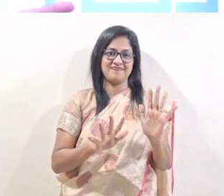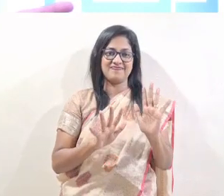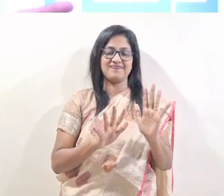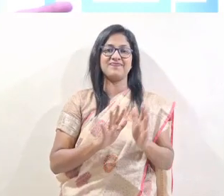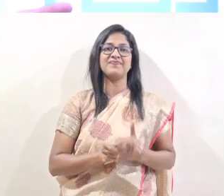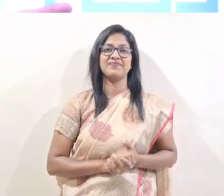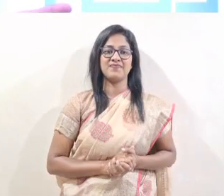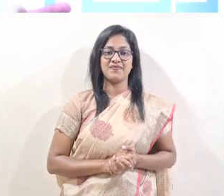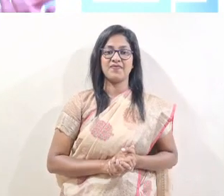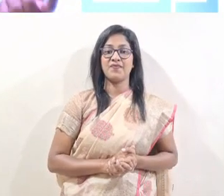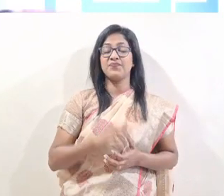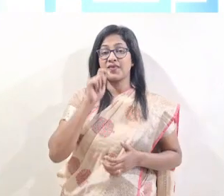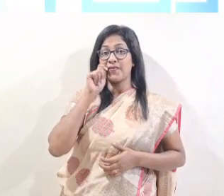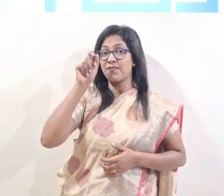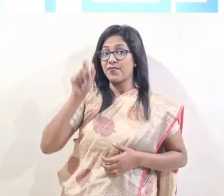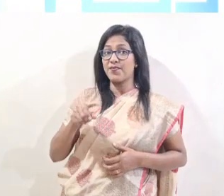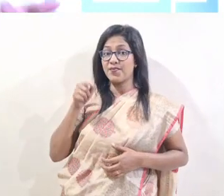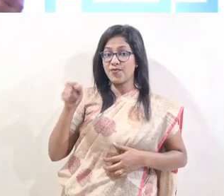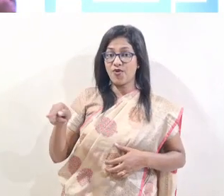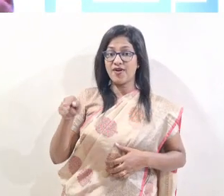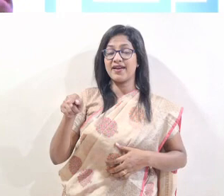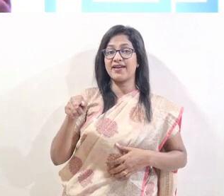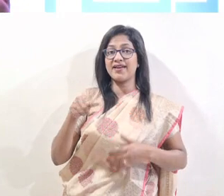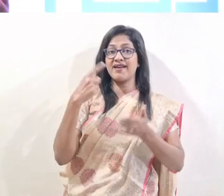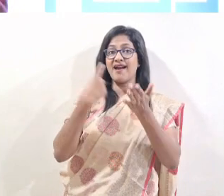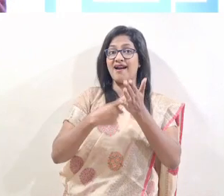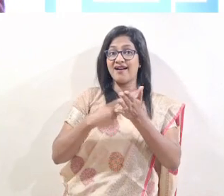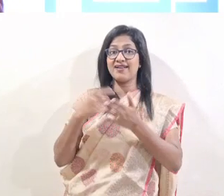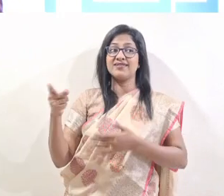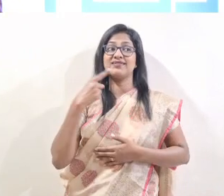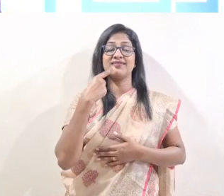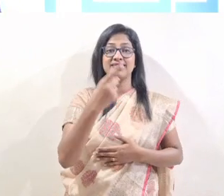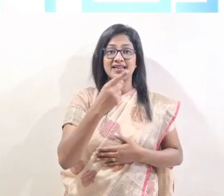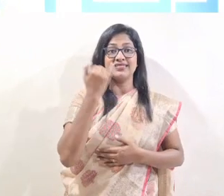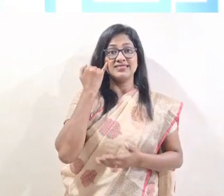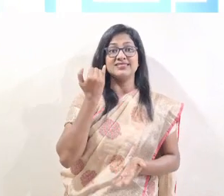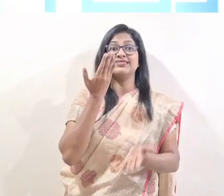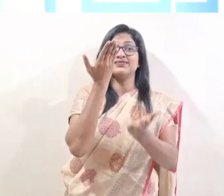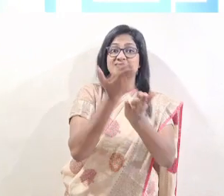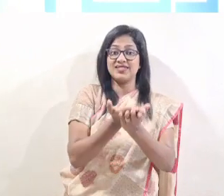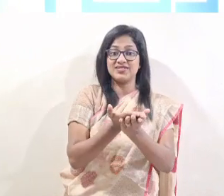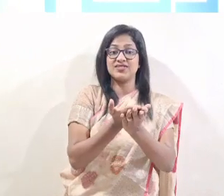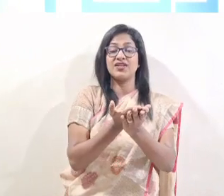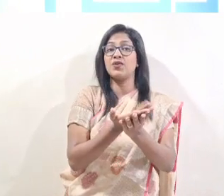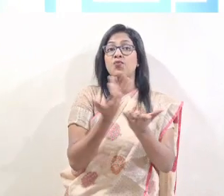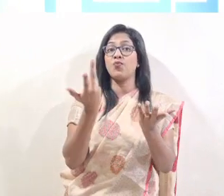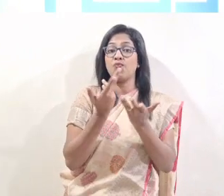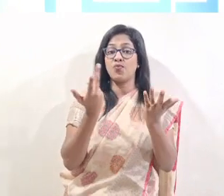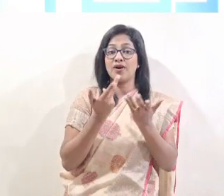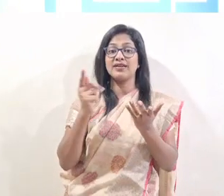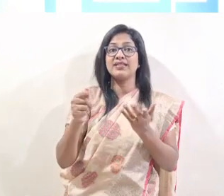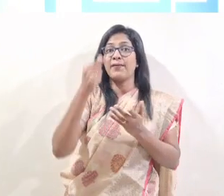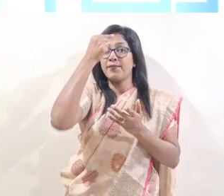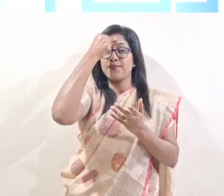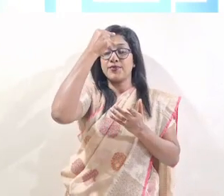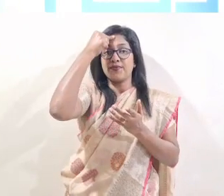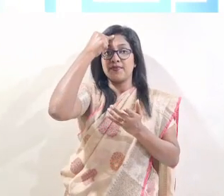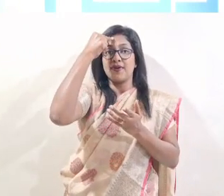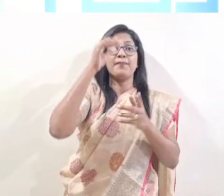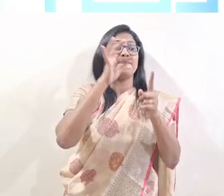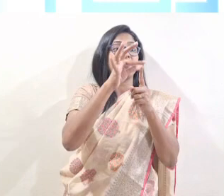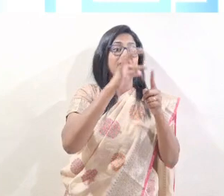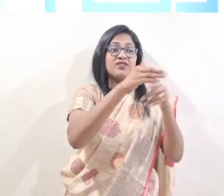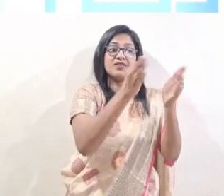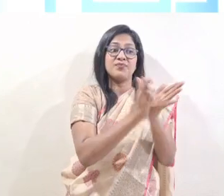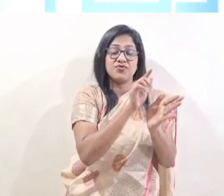And Mr. Reddy did give a suggestion in the end, which does give an hint as to the problems which are faced by the